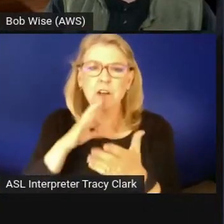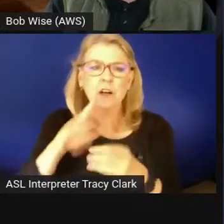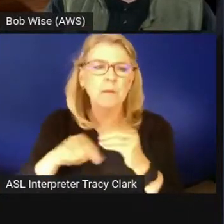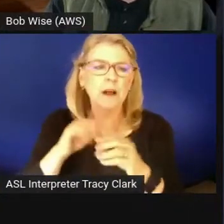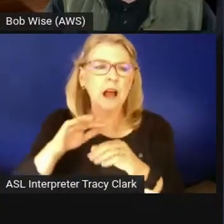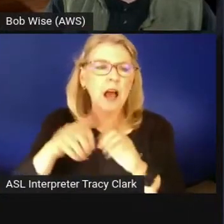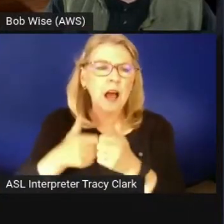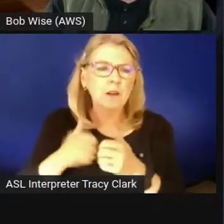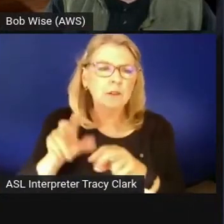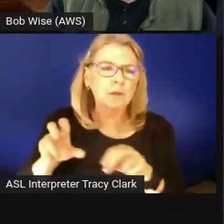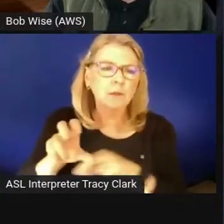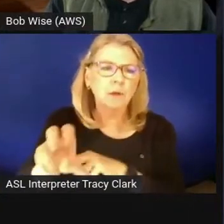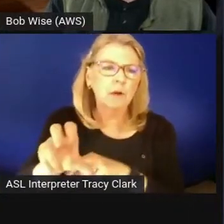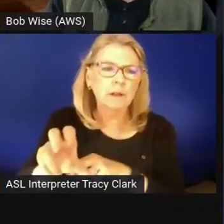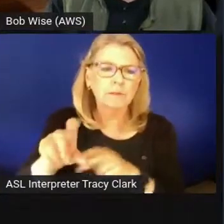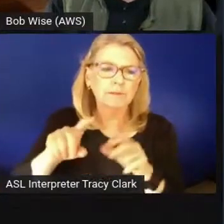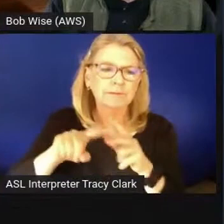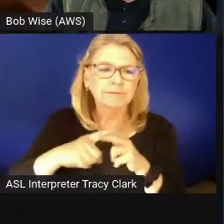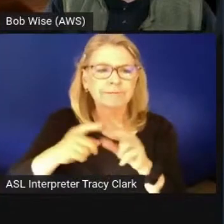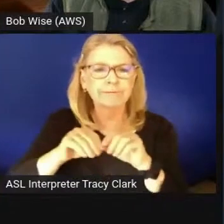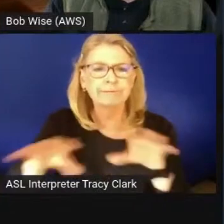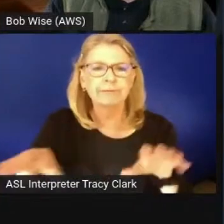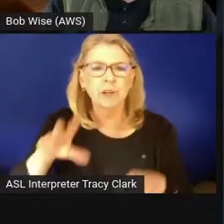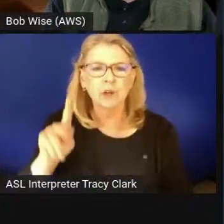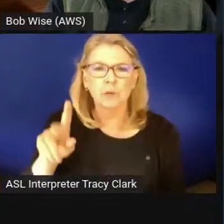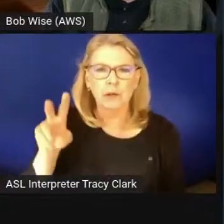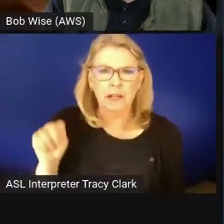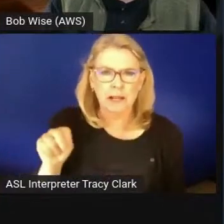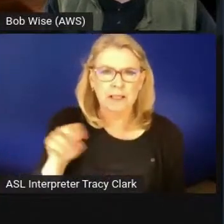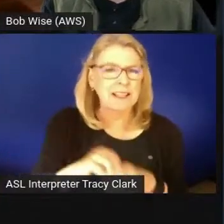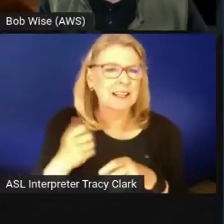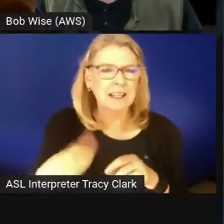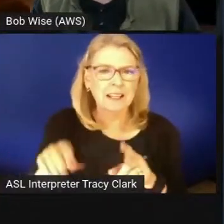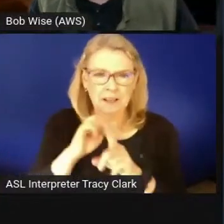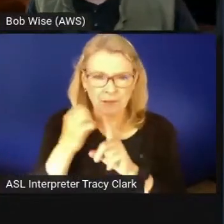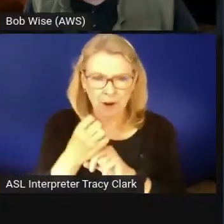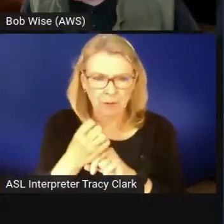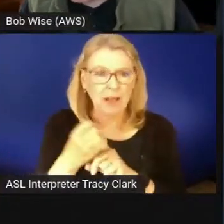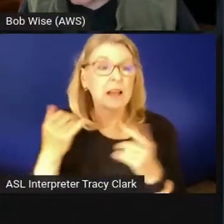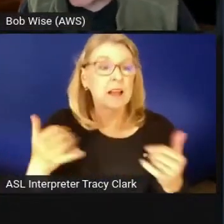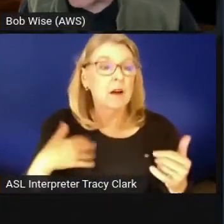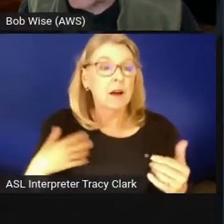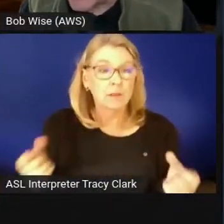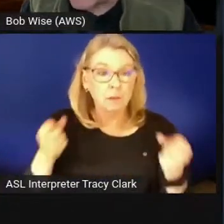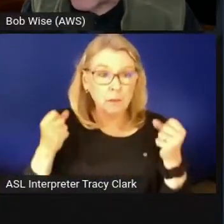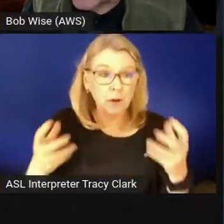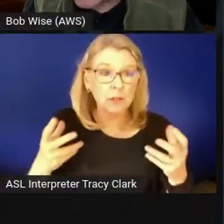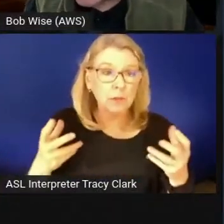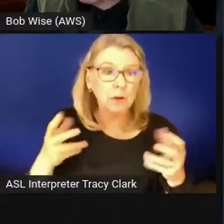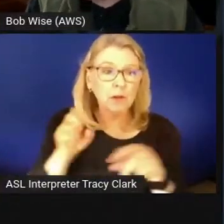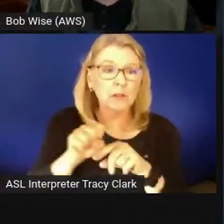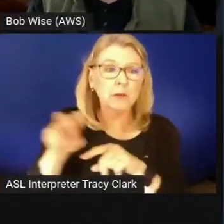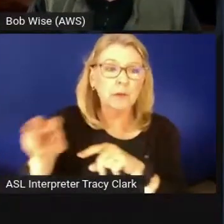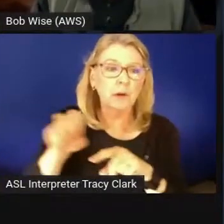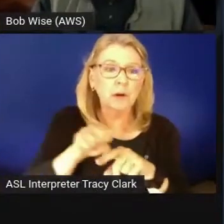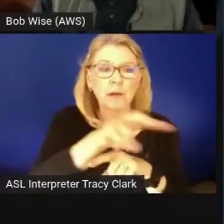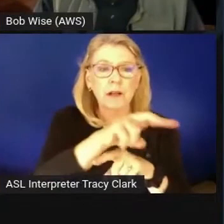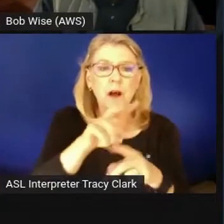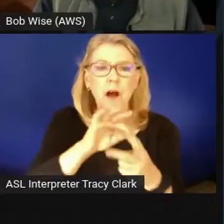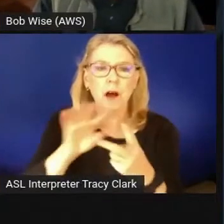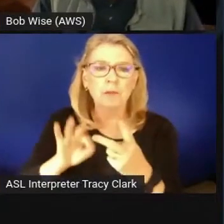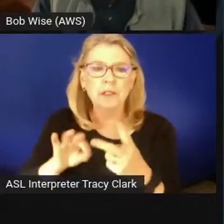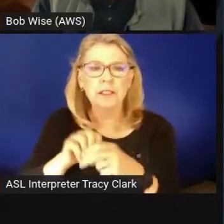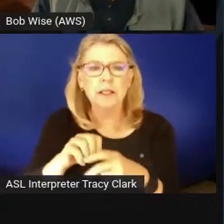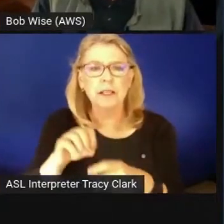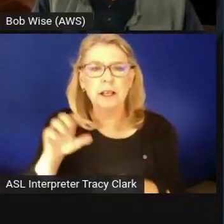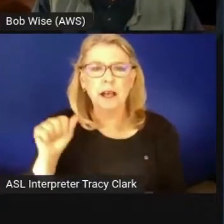in any environment. We now offer multiple deployment options for Amazon EKS for